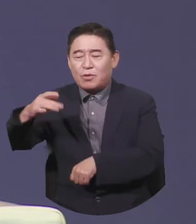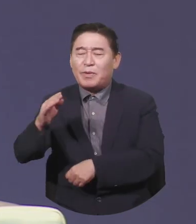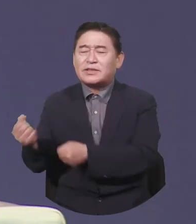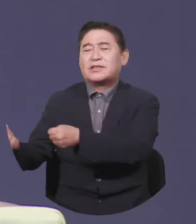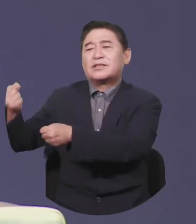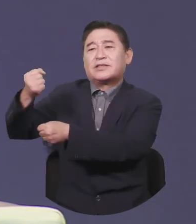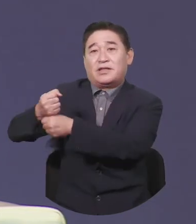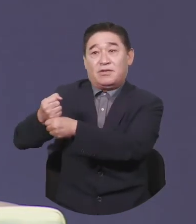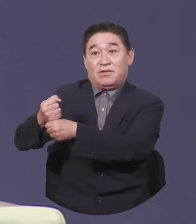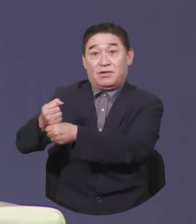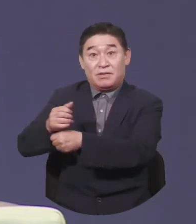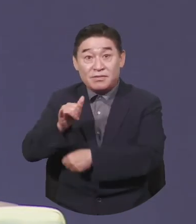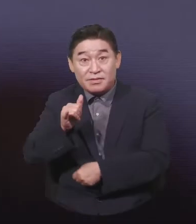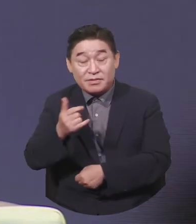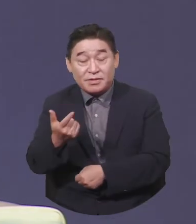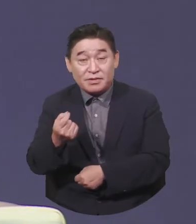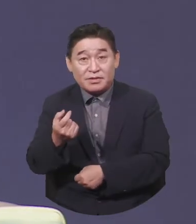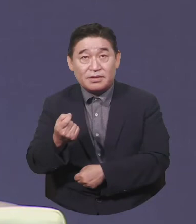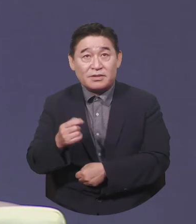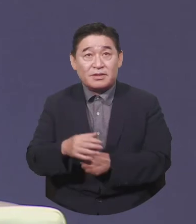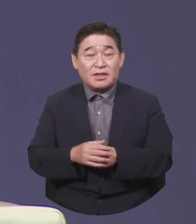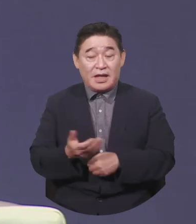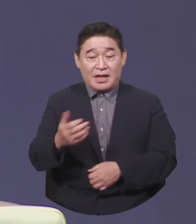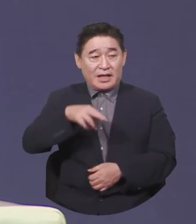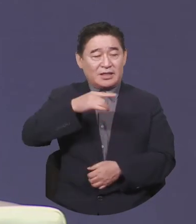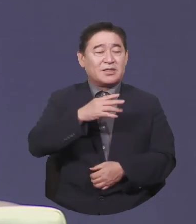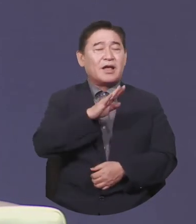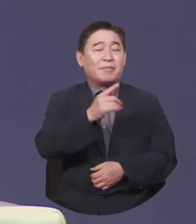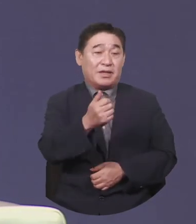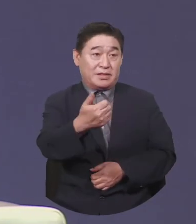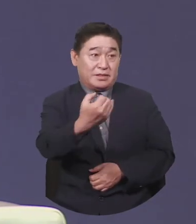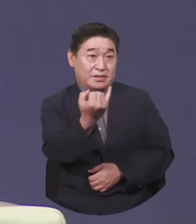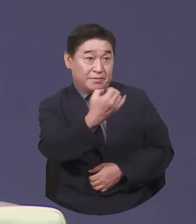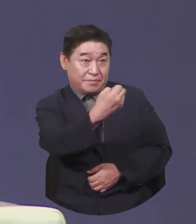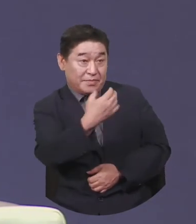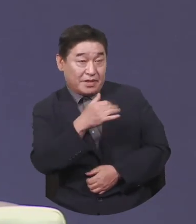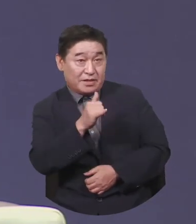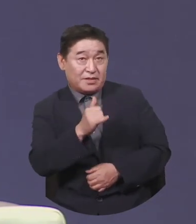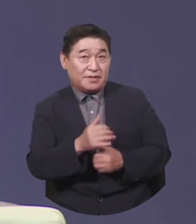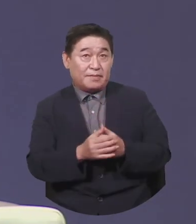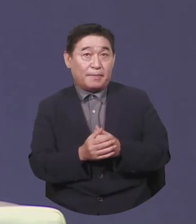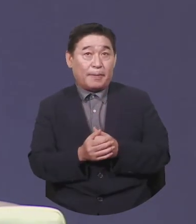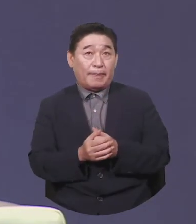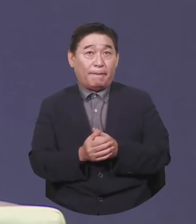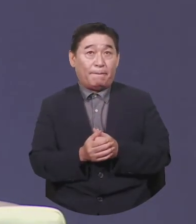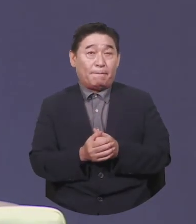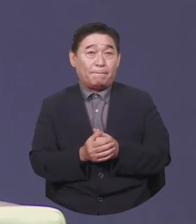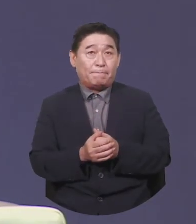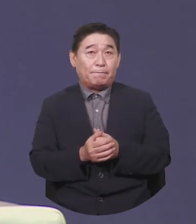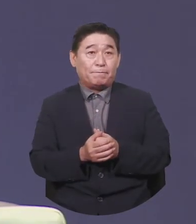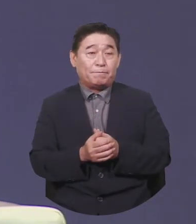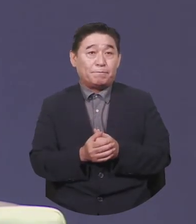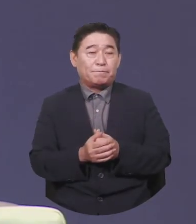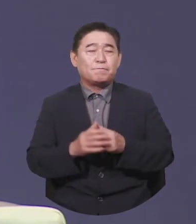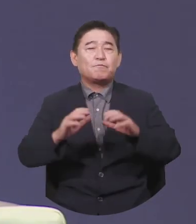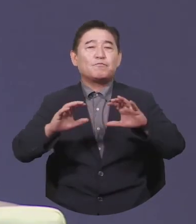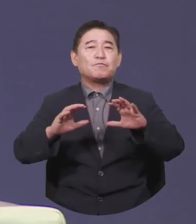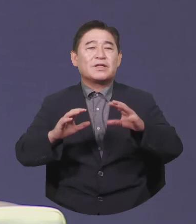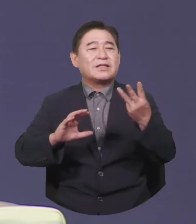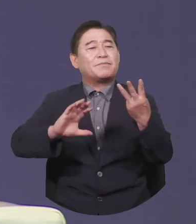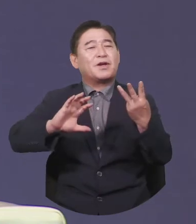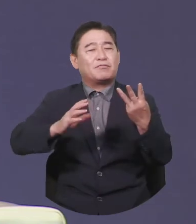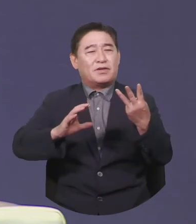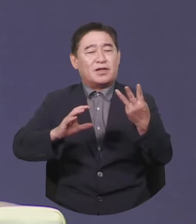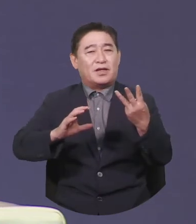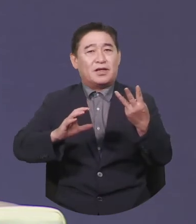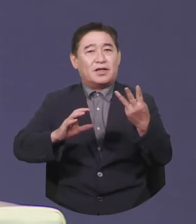question, the 3 countries that you mentioned that are going to have now and are going to be leading